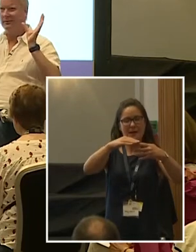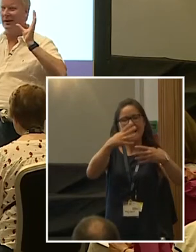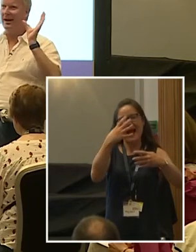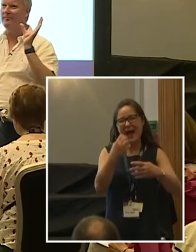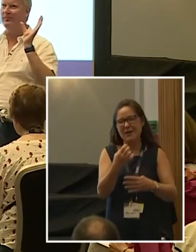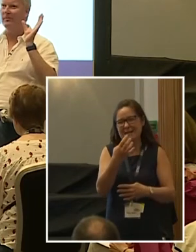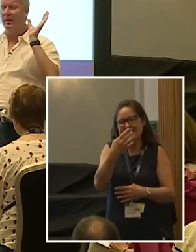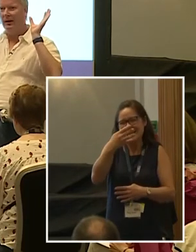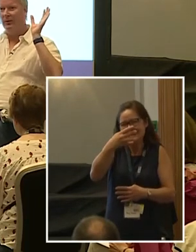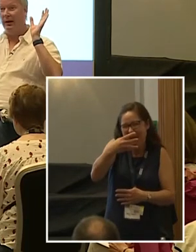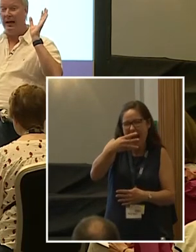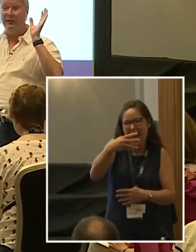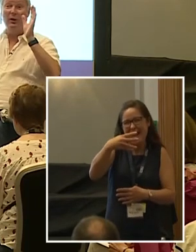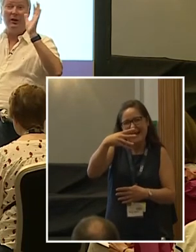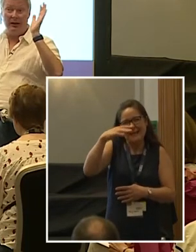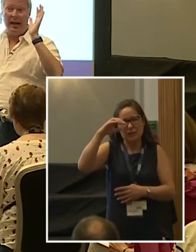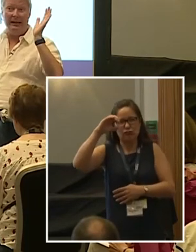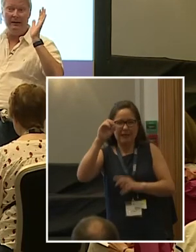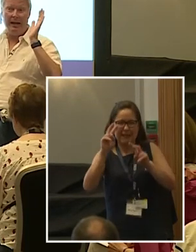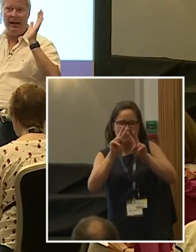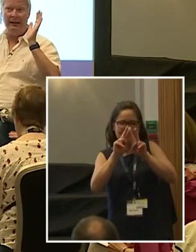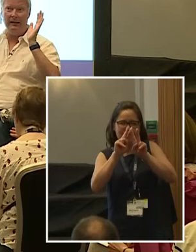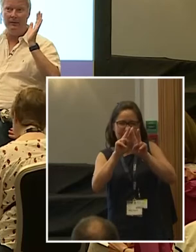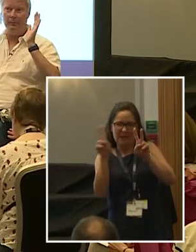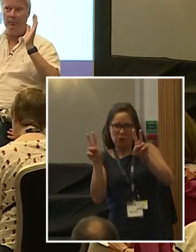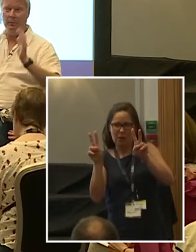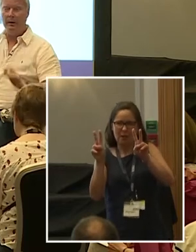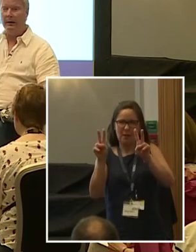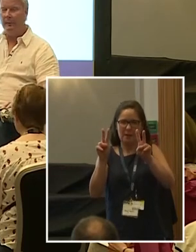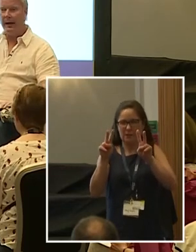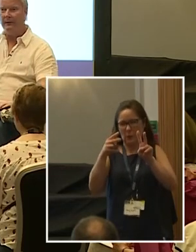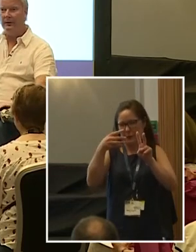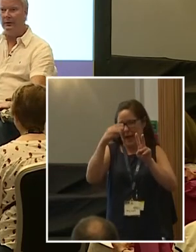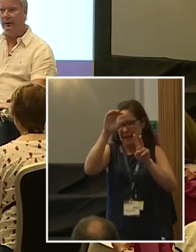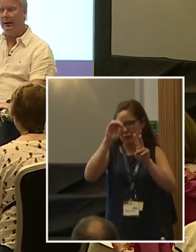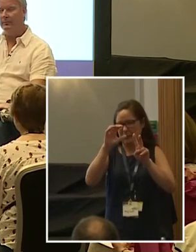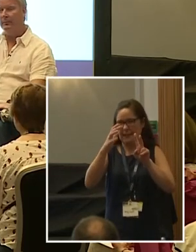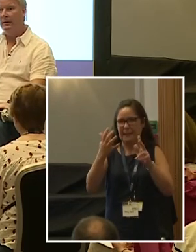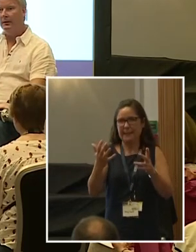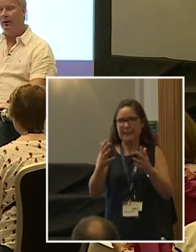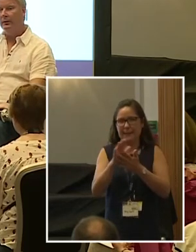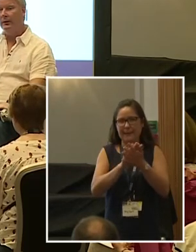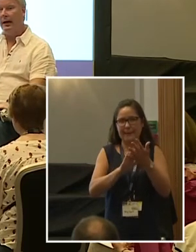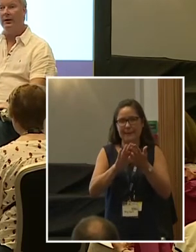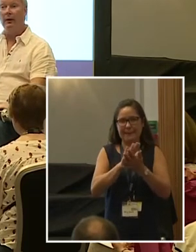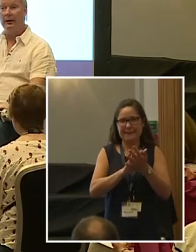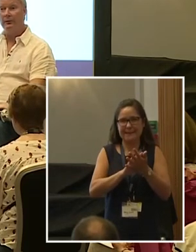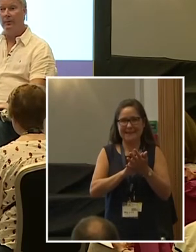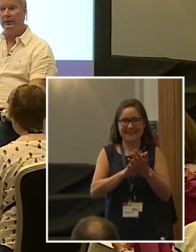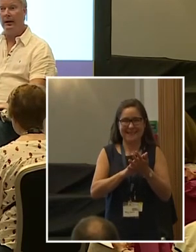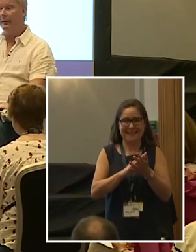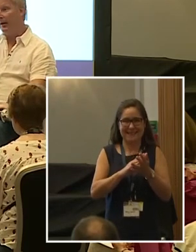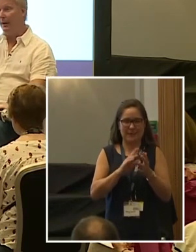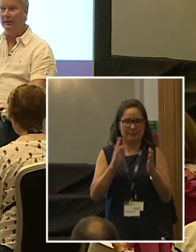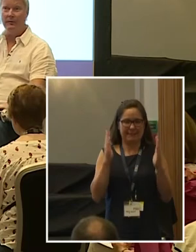think. So I haven't really got any kind of any vision on either eyes from